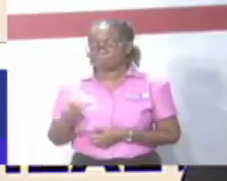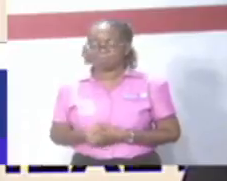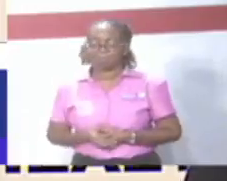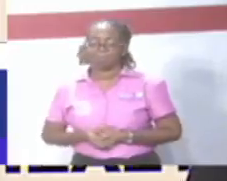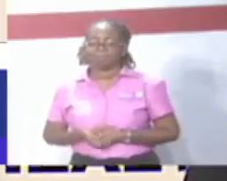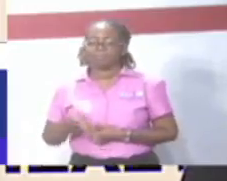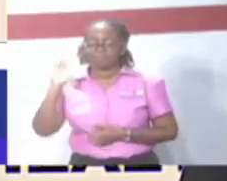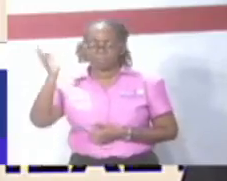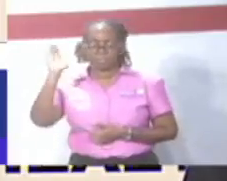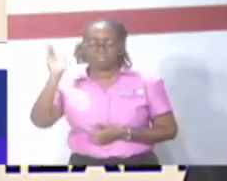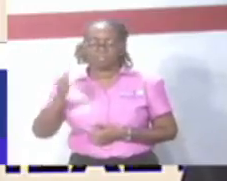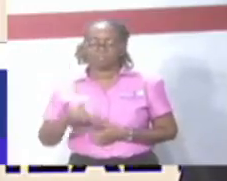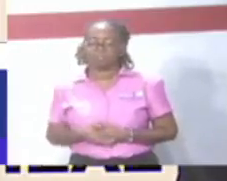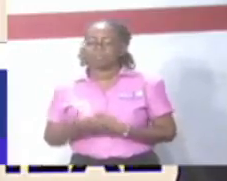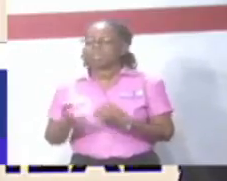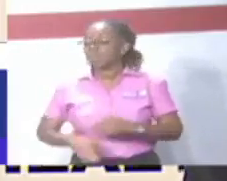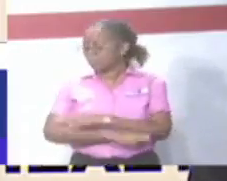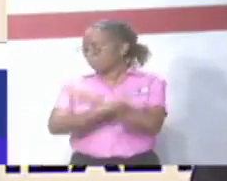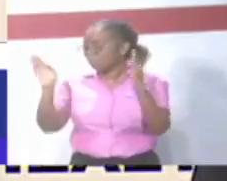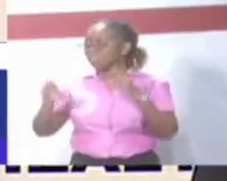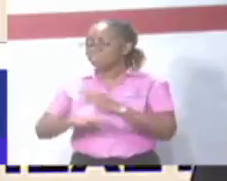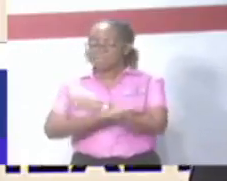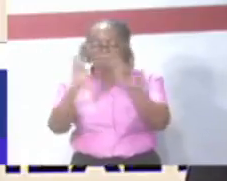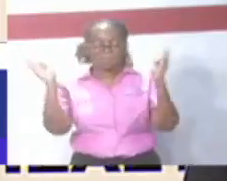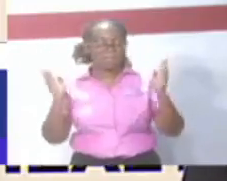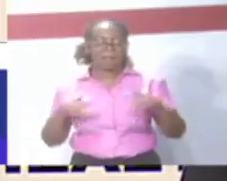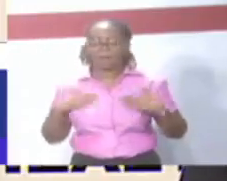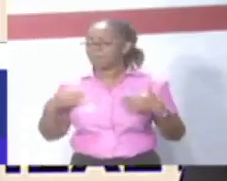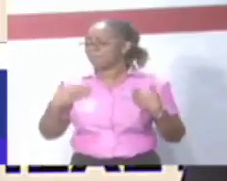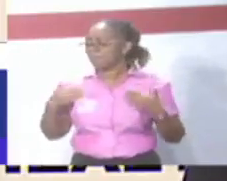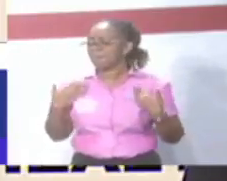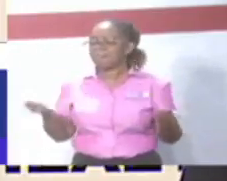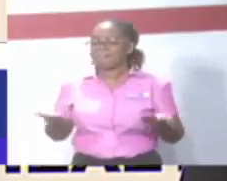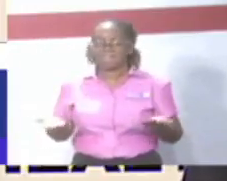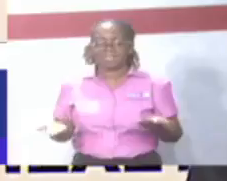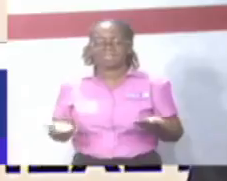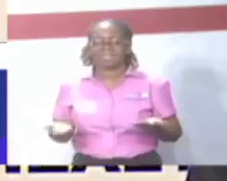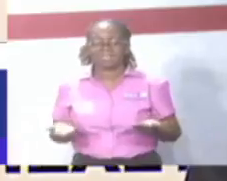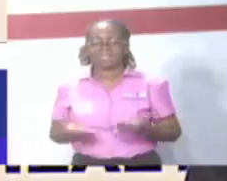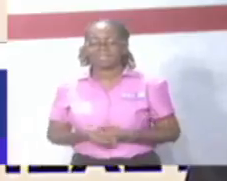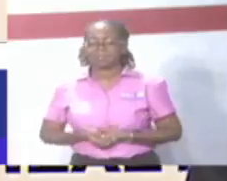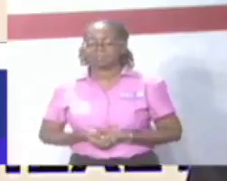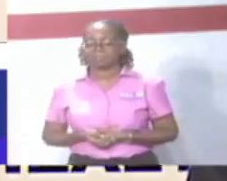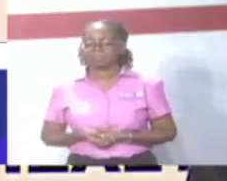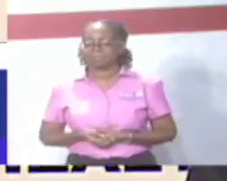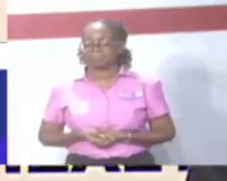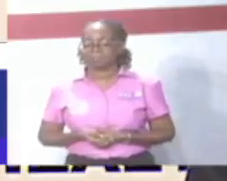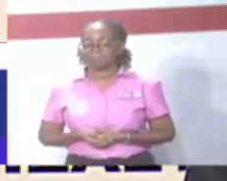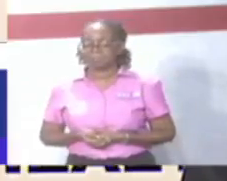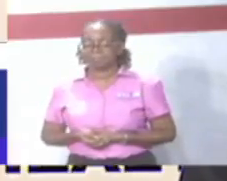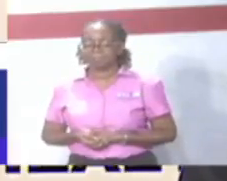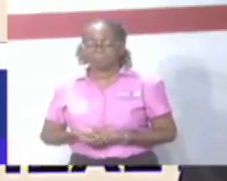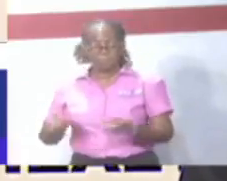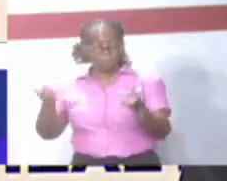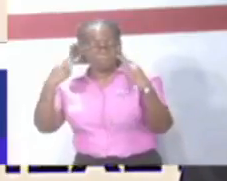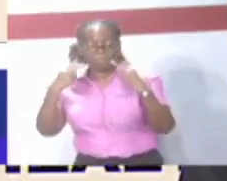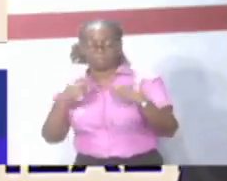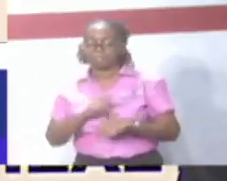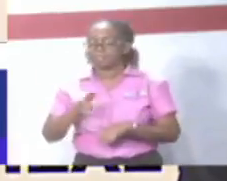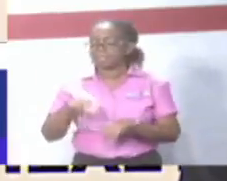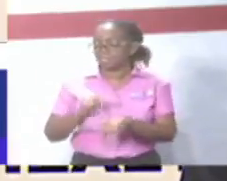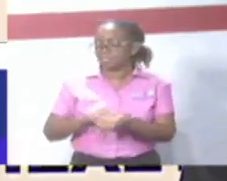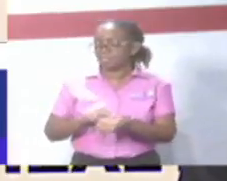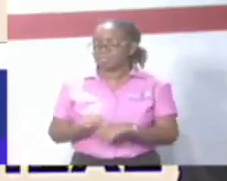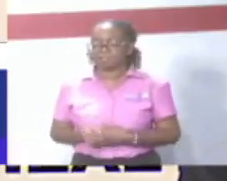Dr. Richards. It's my pleasure to be here again before you as a nation. What we heard